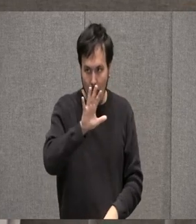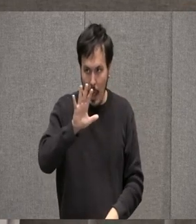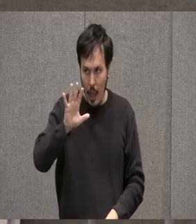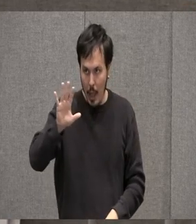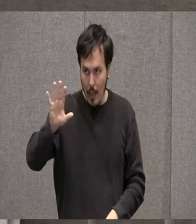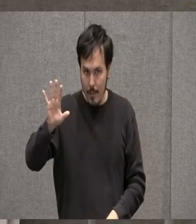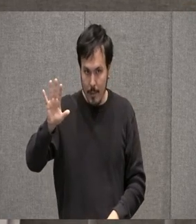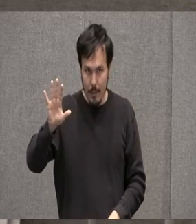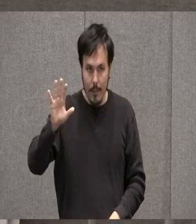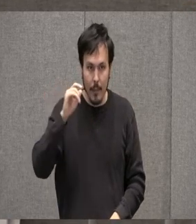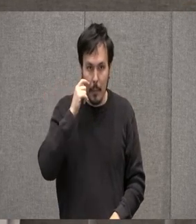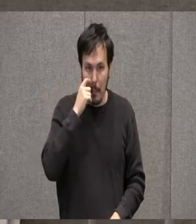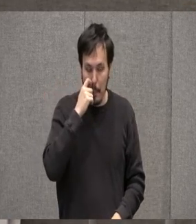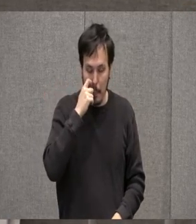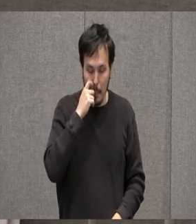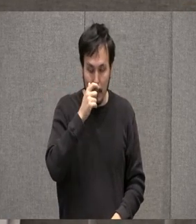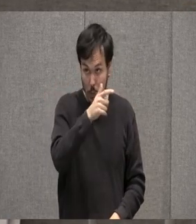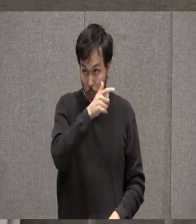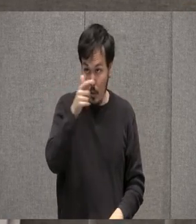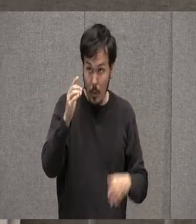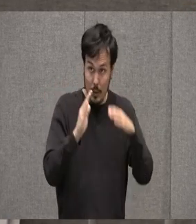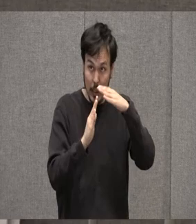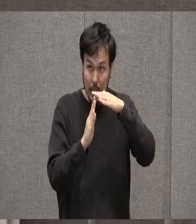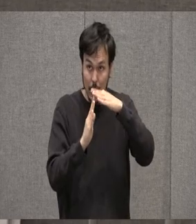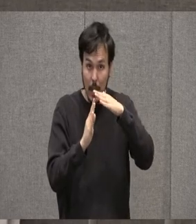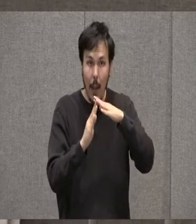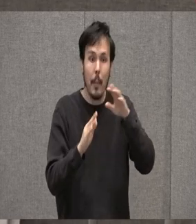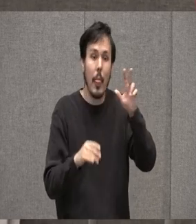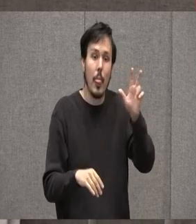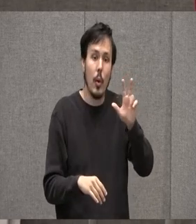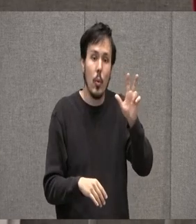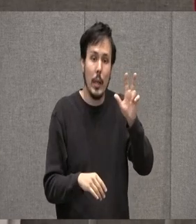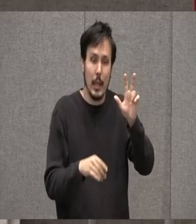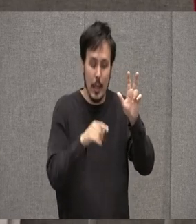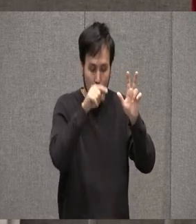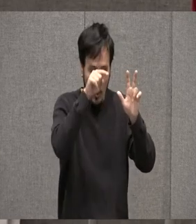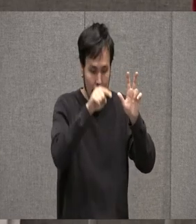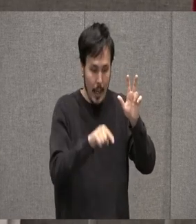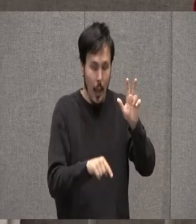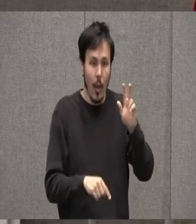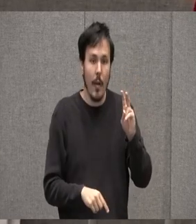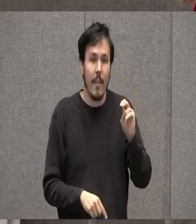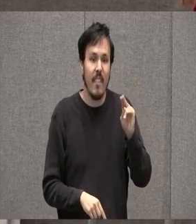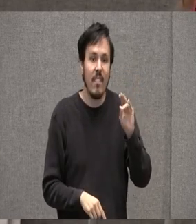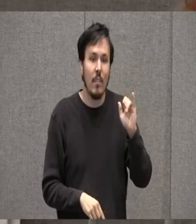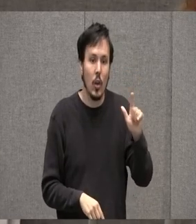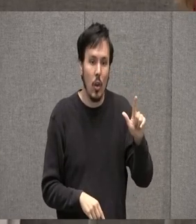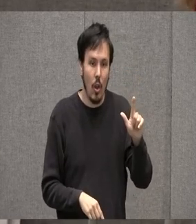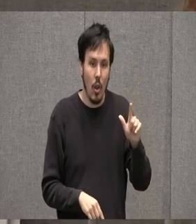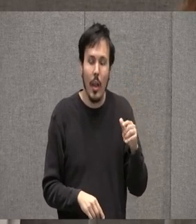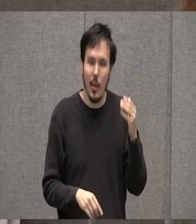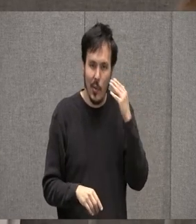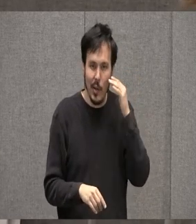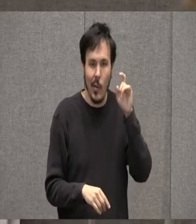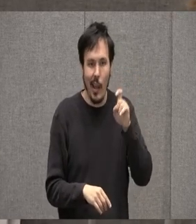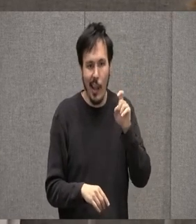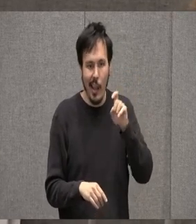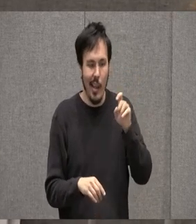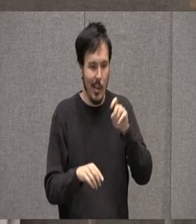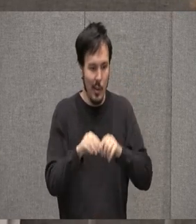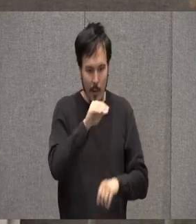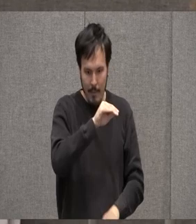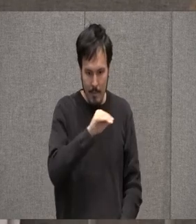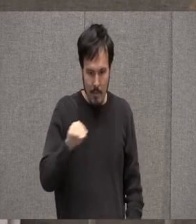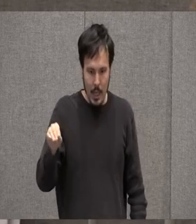or horizontally, 3 going down or vertically, and we knew we had to just fill in the